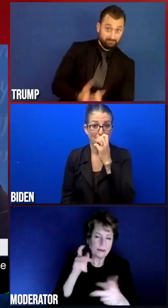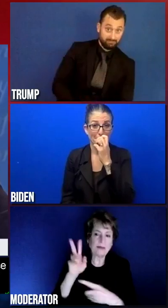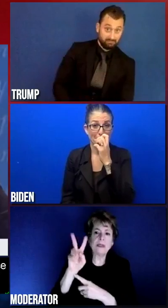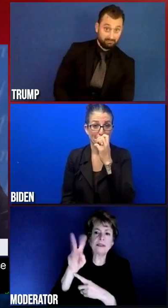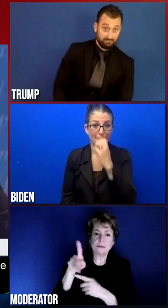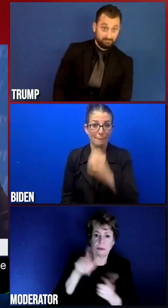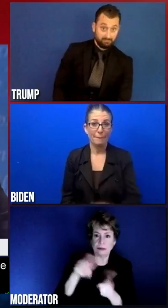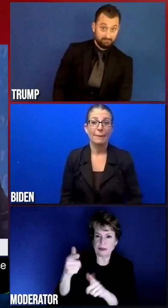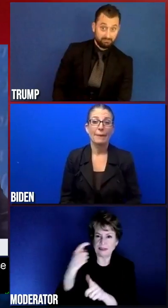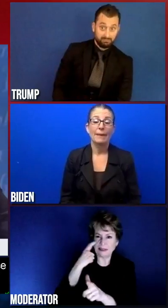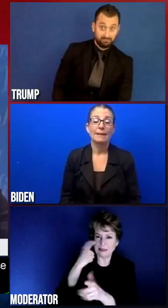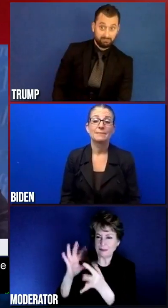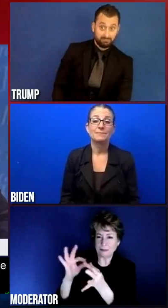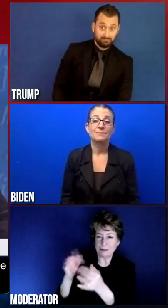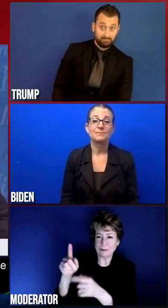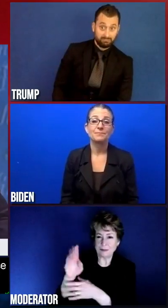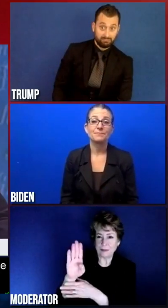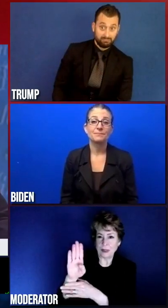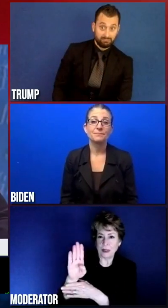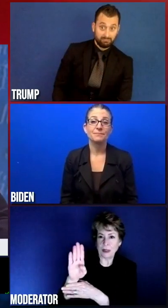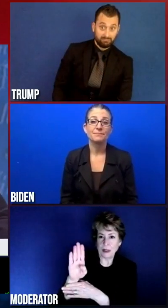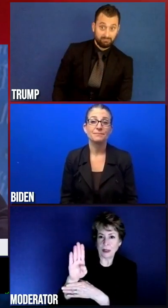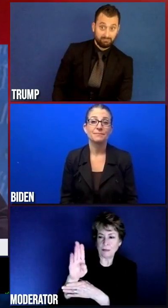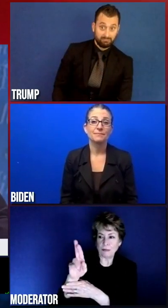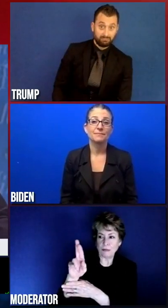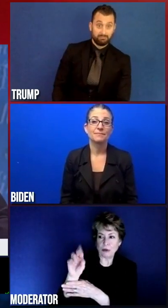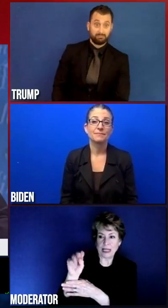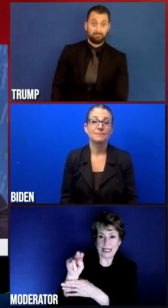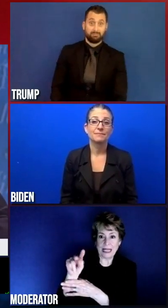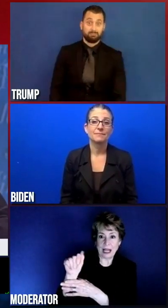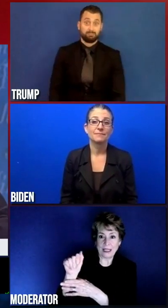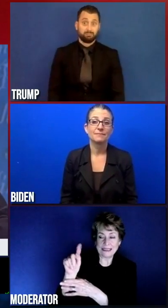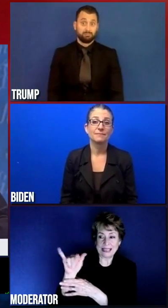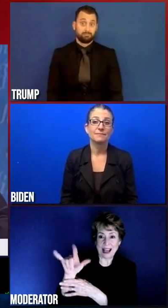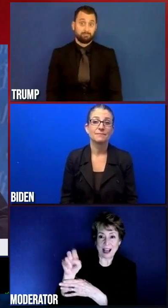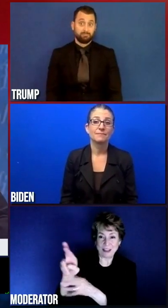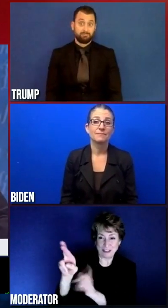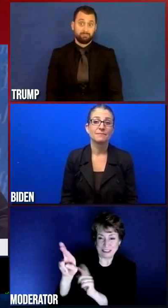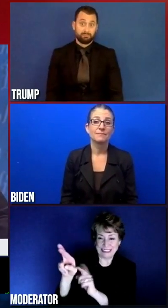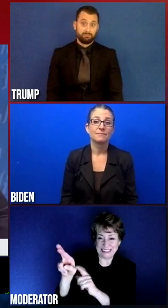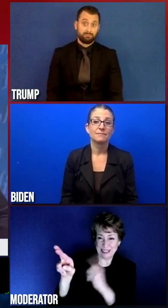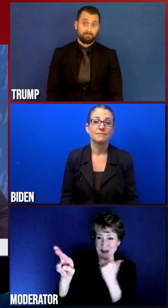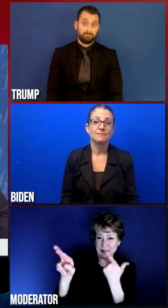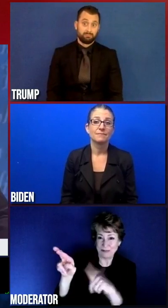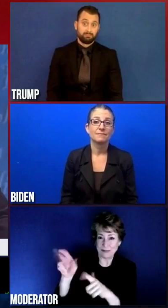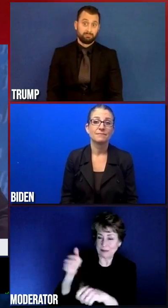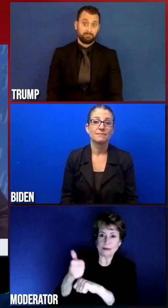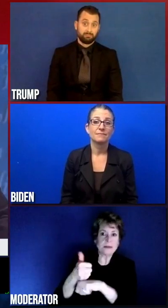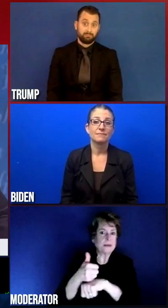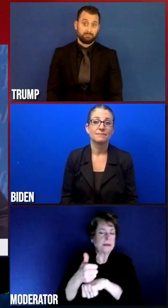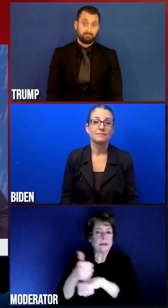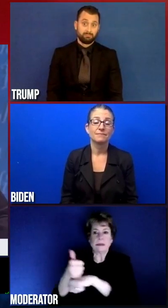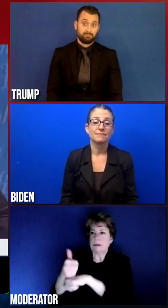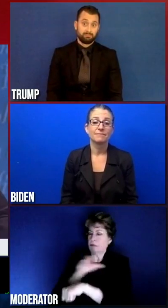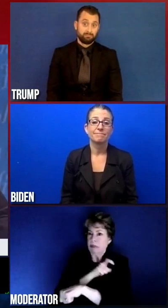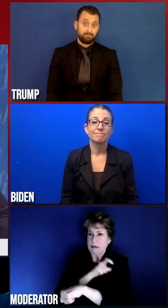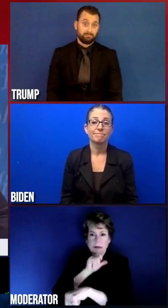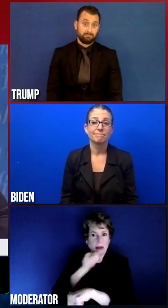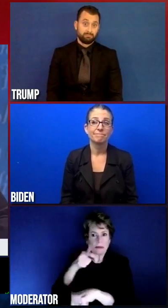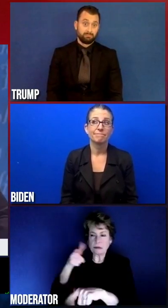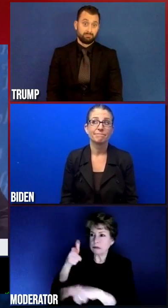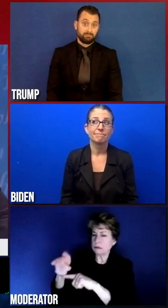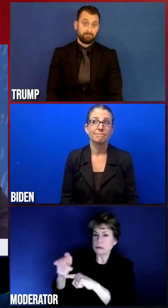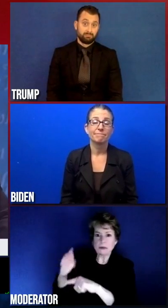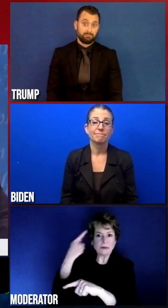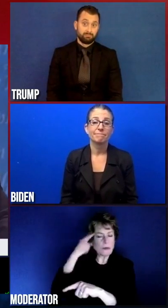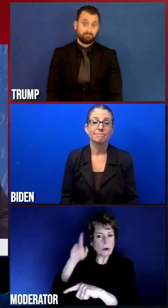case decided not to charge any of the police with homicide, you said it raises the question, quote, whether justice could